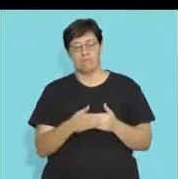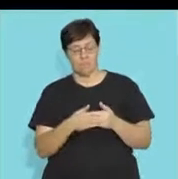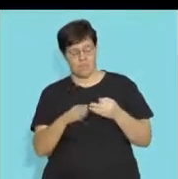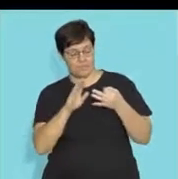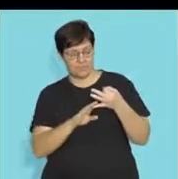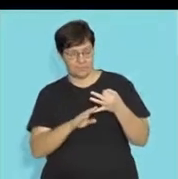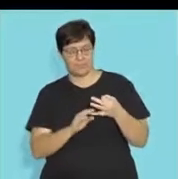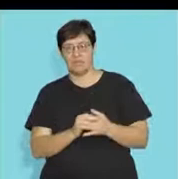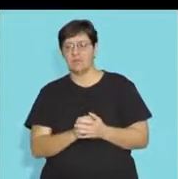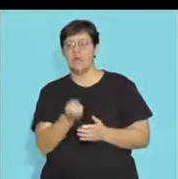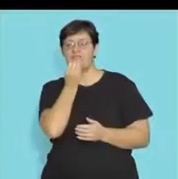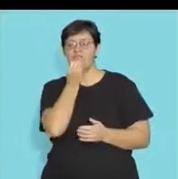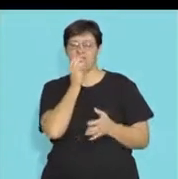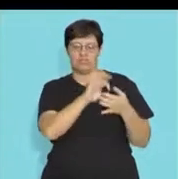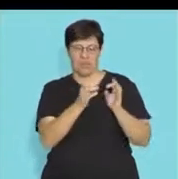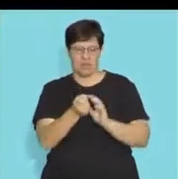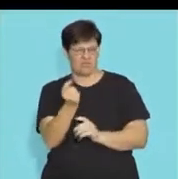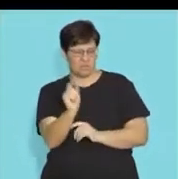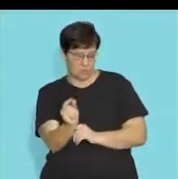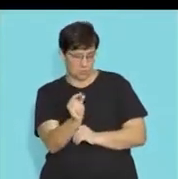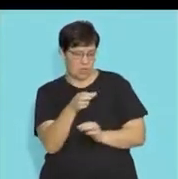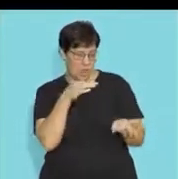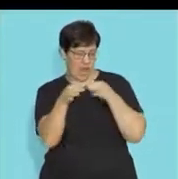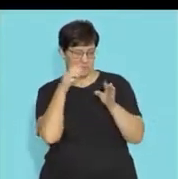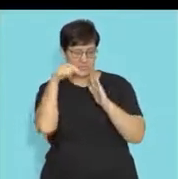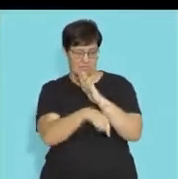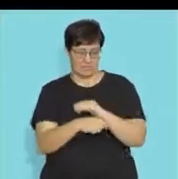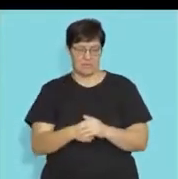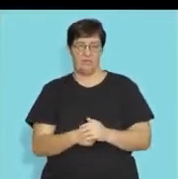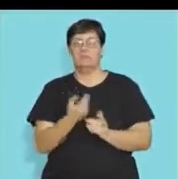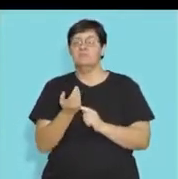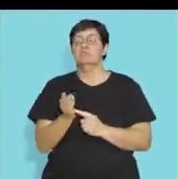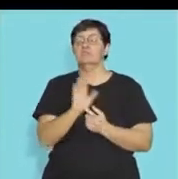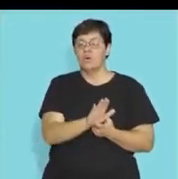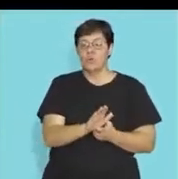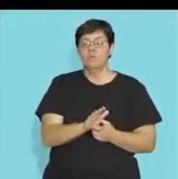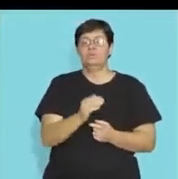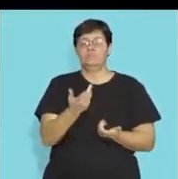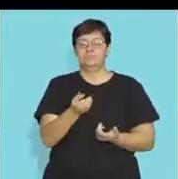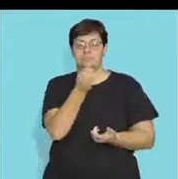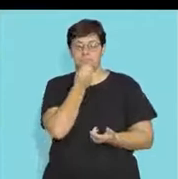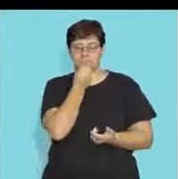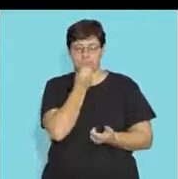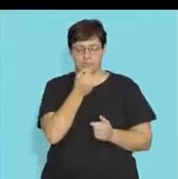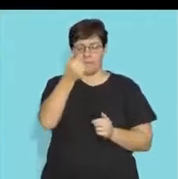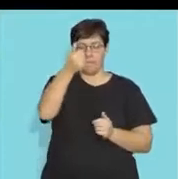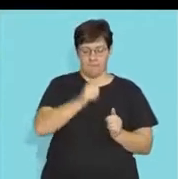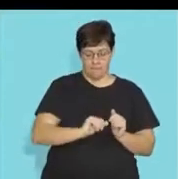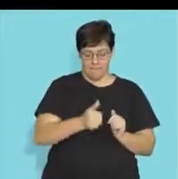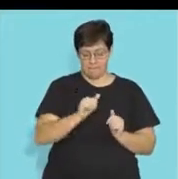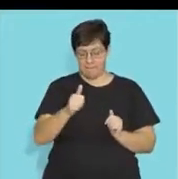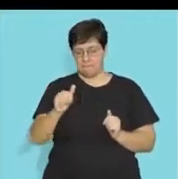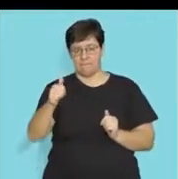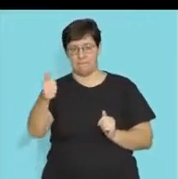Further to this is the concept of a food chain, which we will unpack in a little while. But food chains show the order in which food